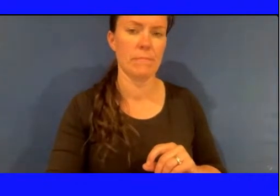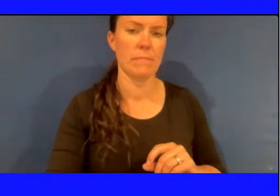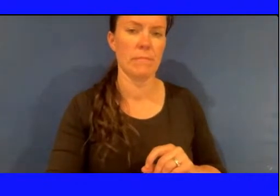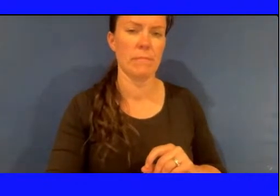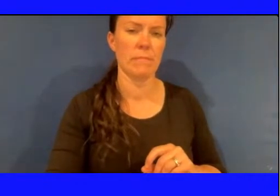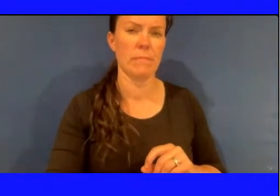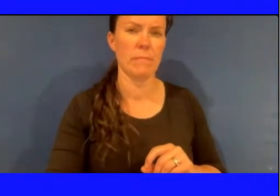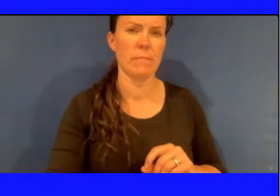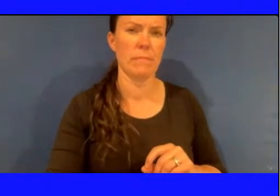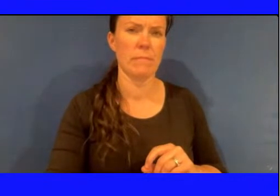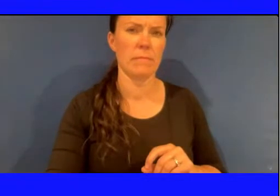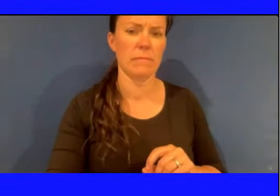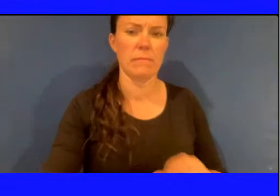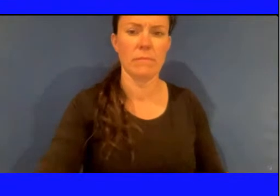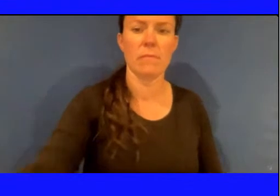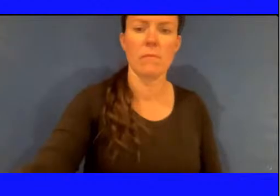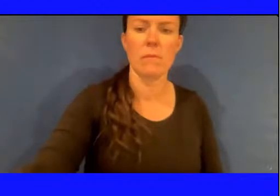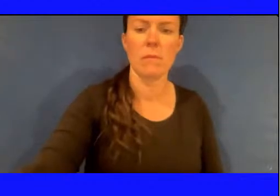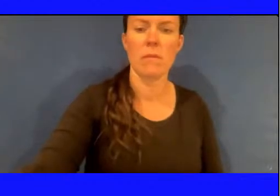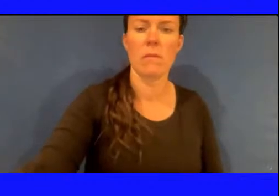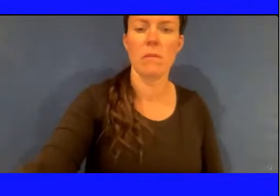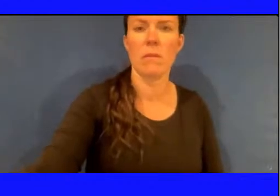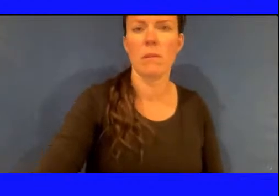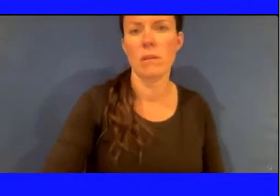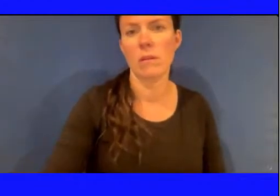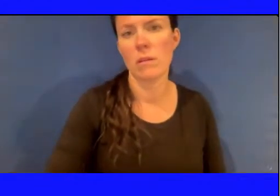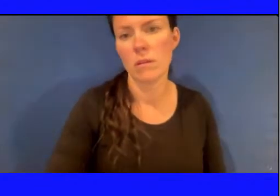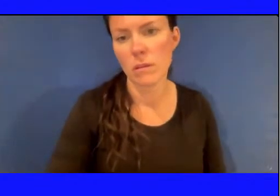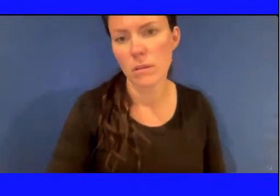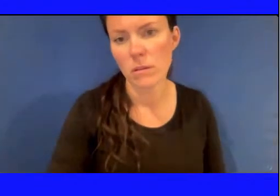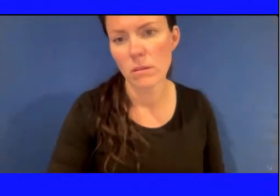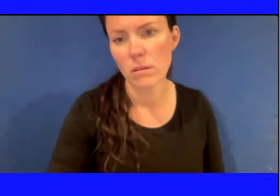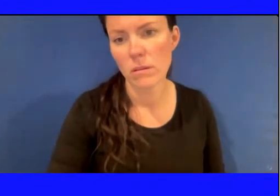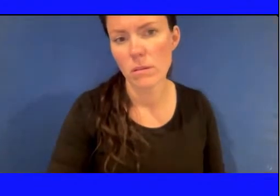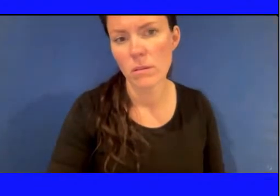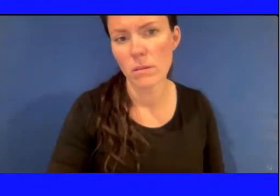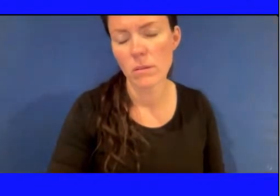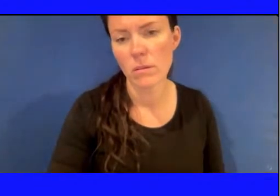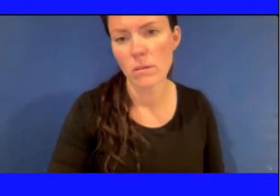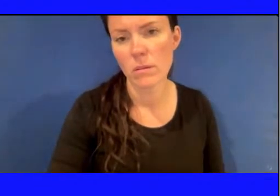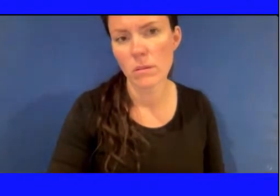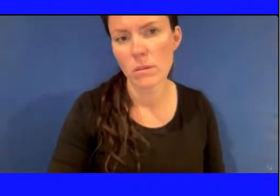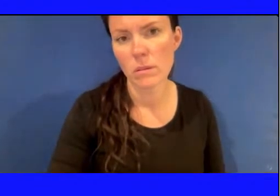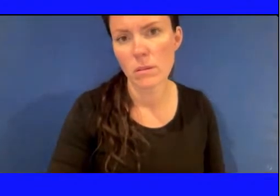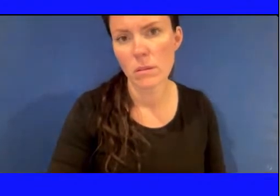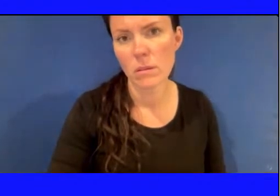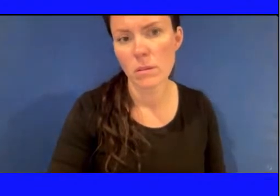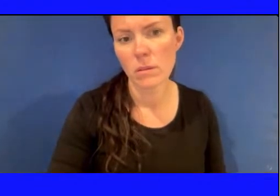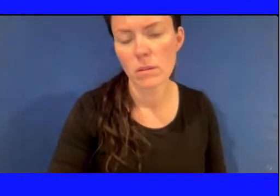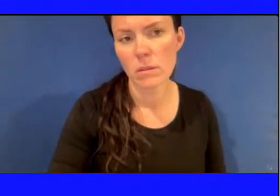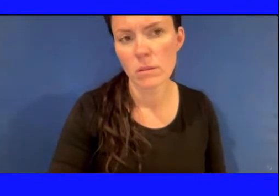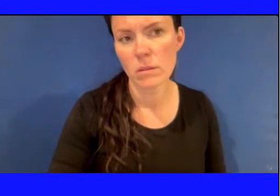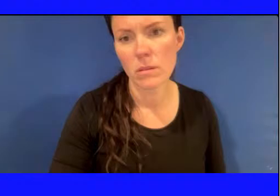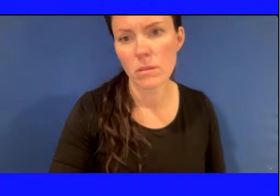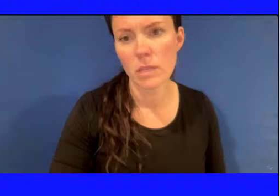We're not quite there yet, but no reason to be concerned. We are just, building here takes long.